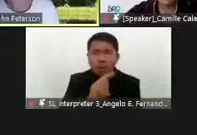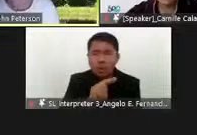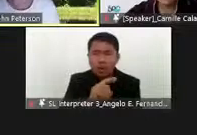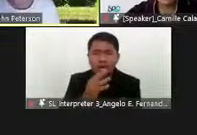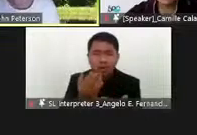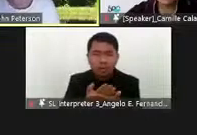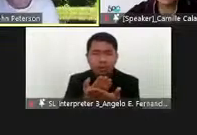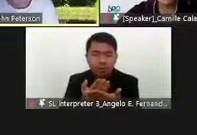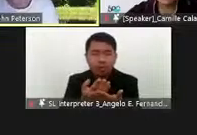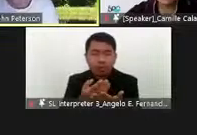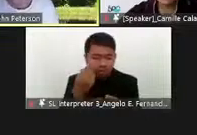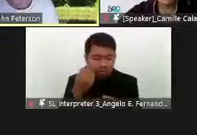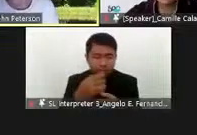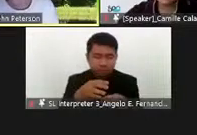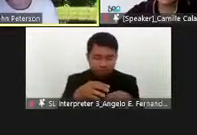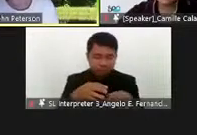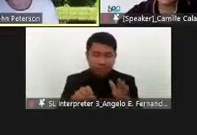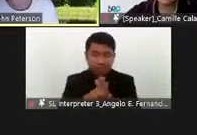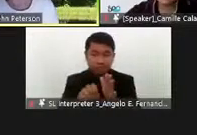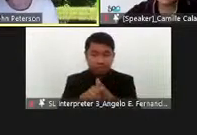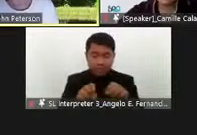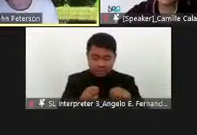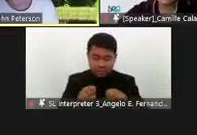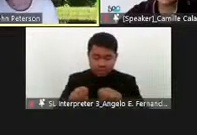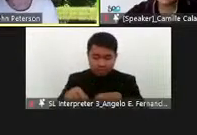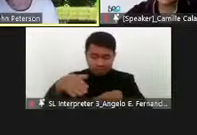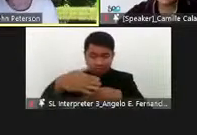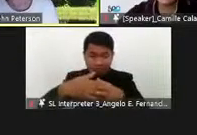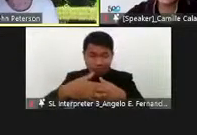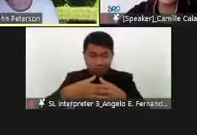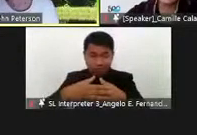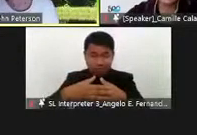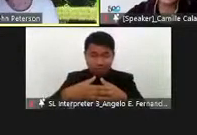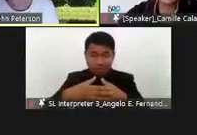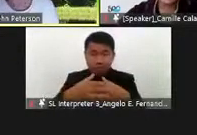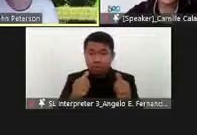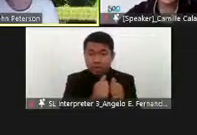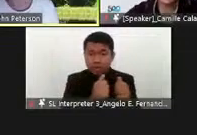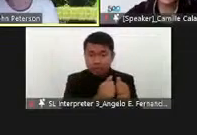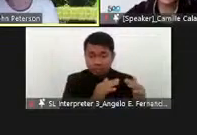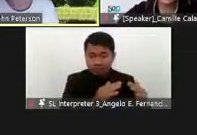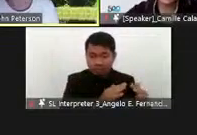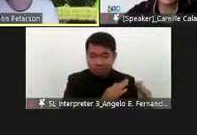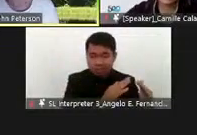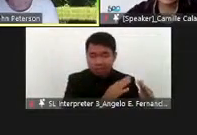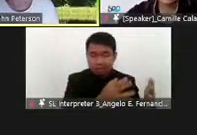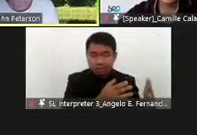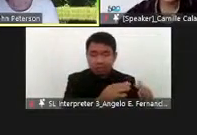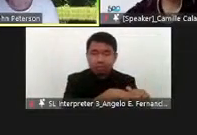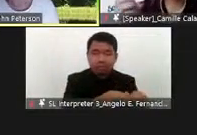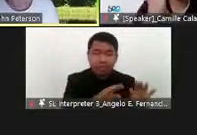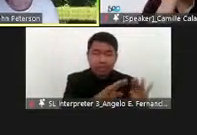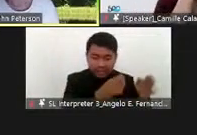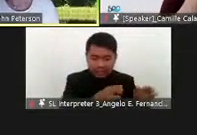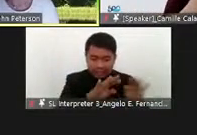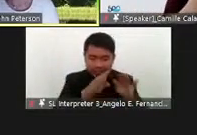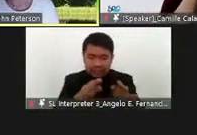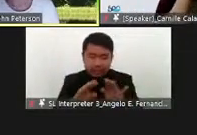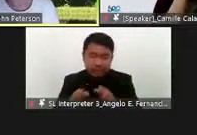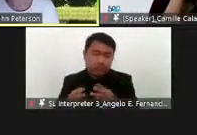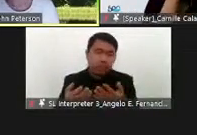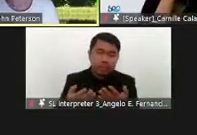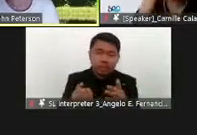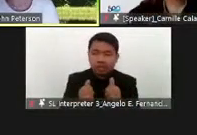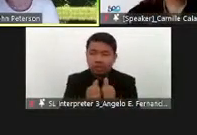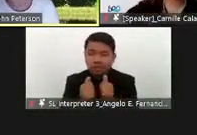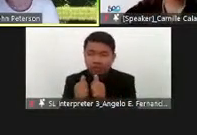leave the shore and go up into the hills along the shore when the tsunami struck a few years ago. They saw